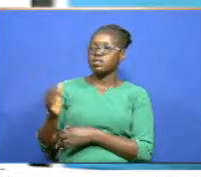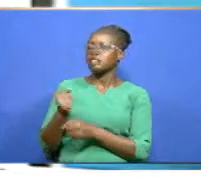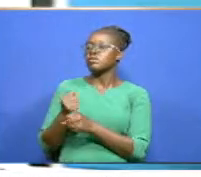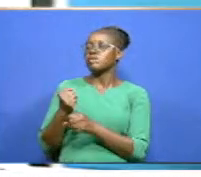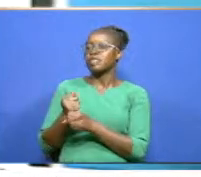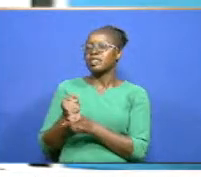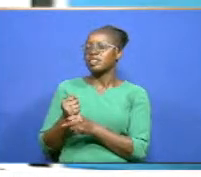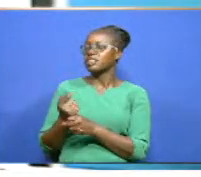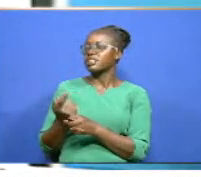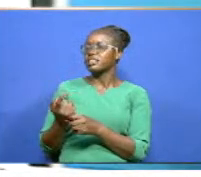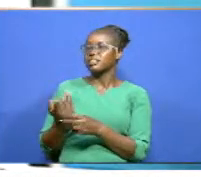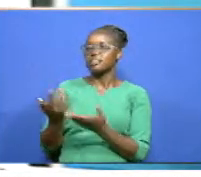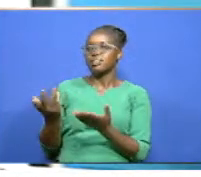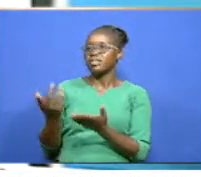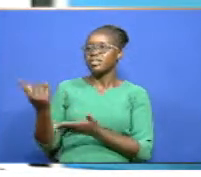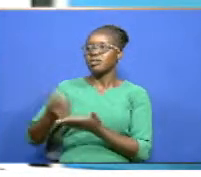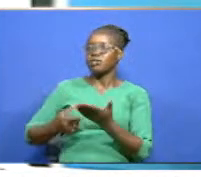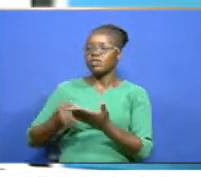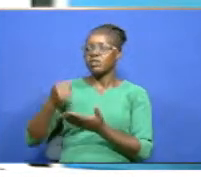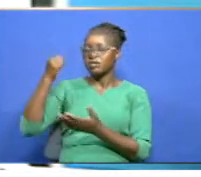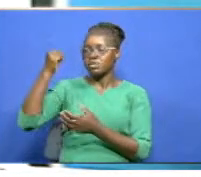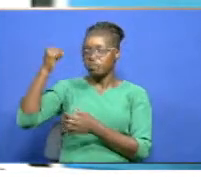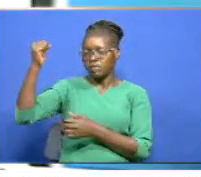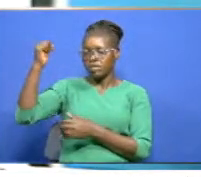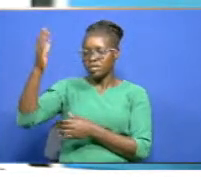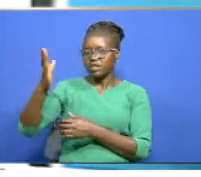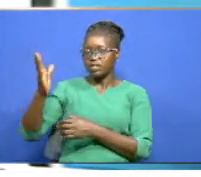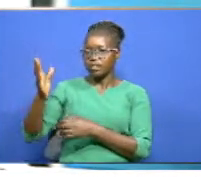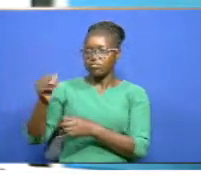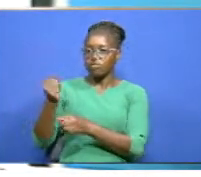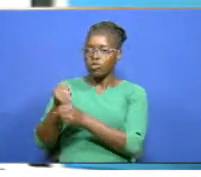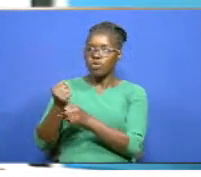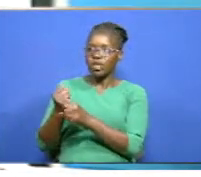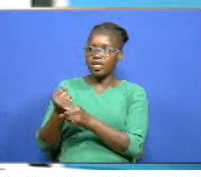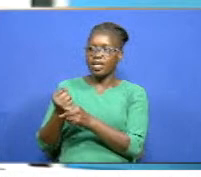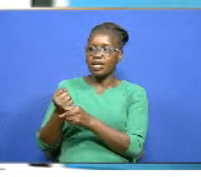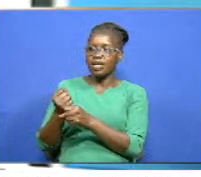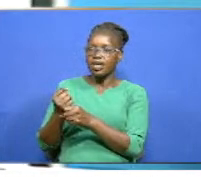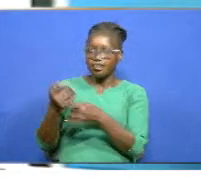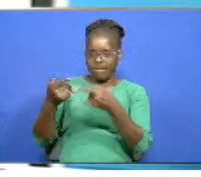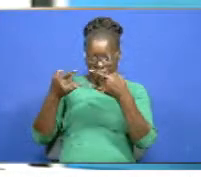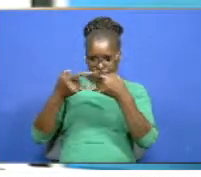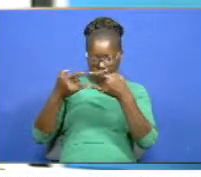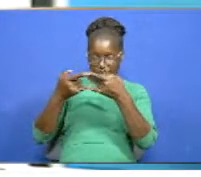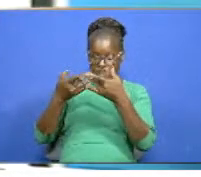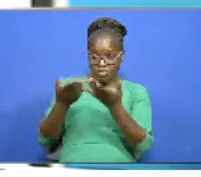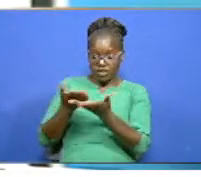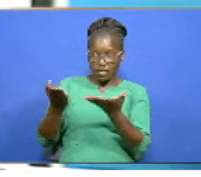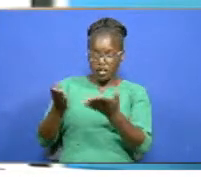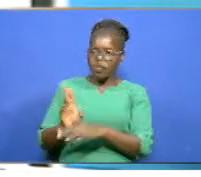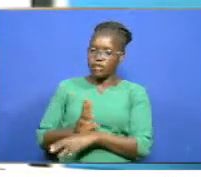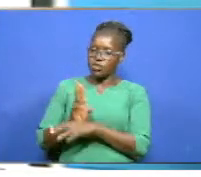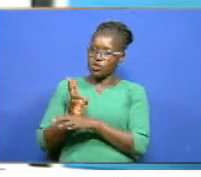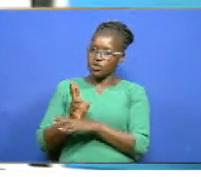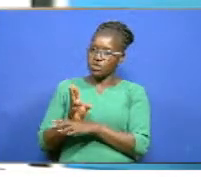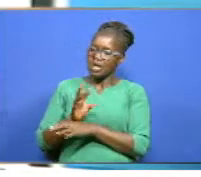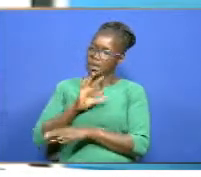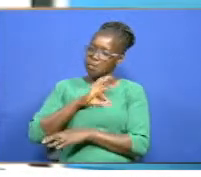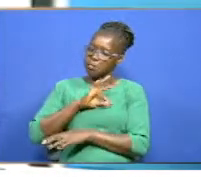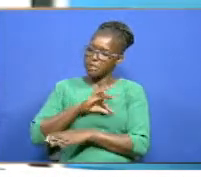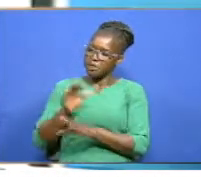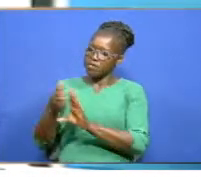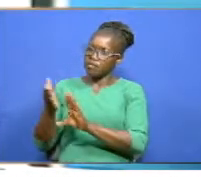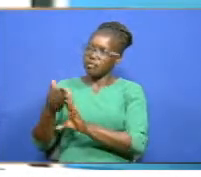does. He takes advantage of the loopholes to get his quick gains or